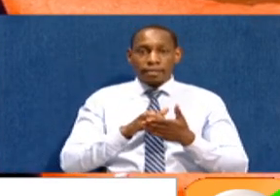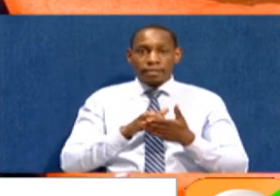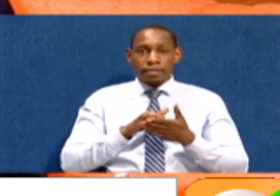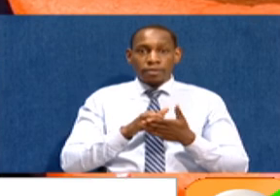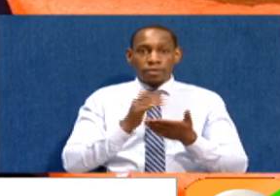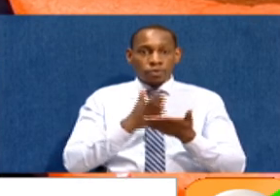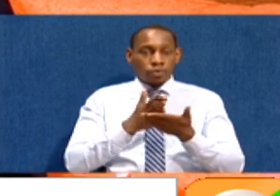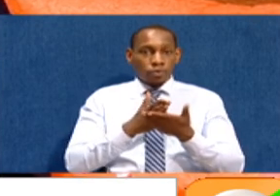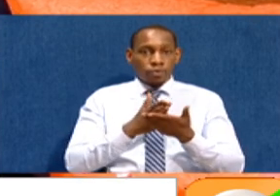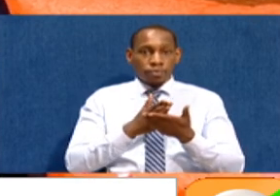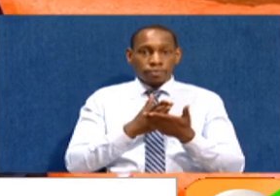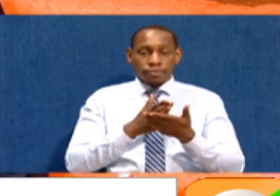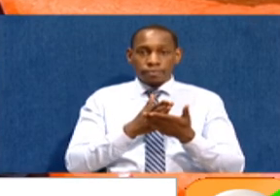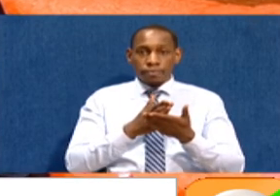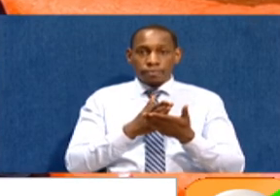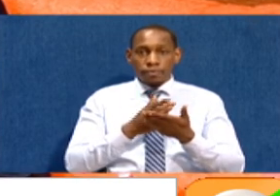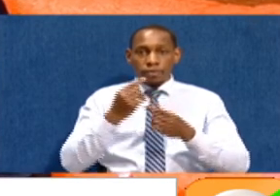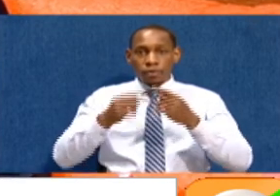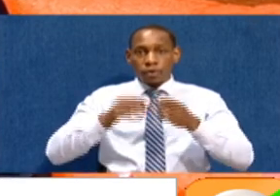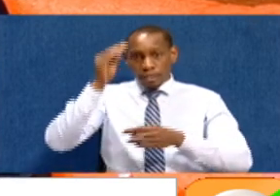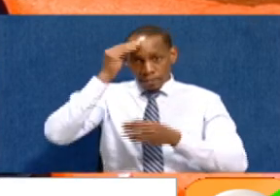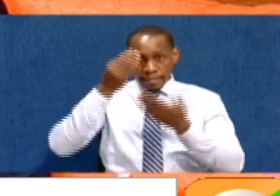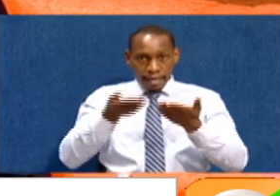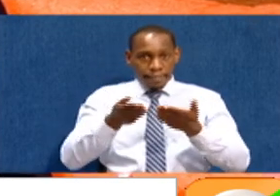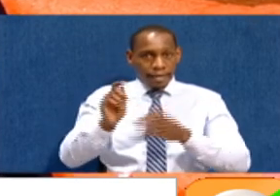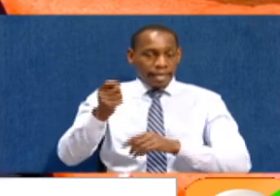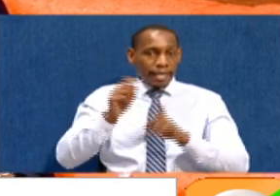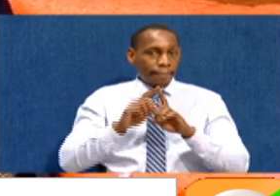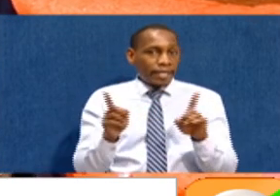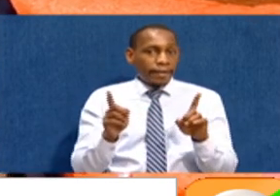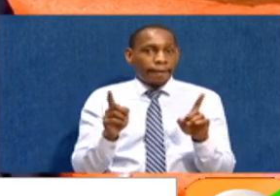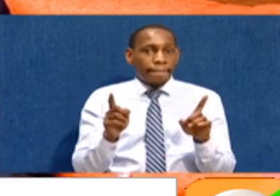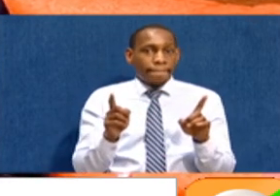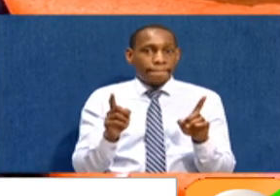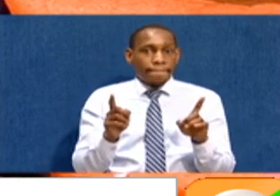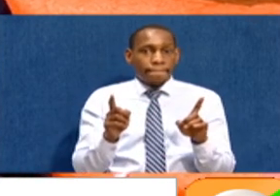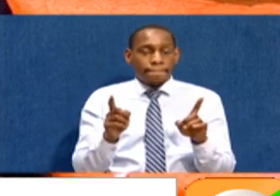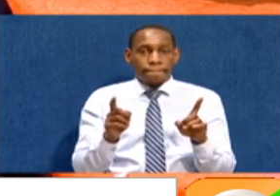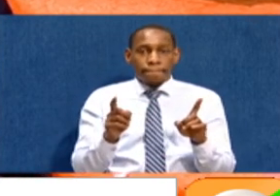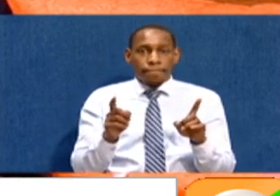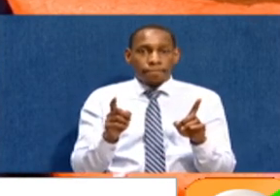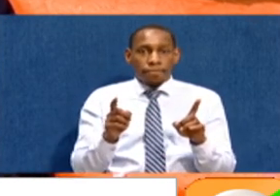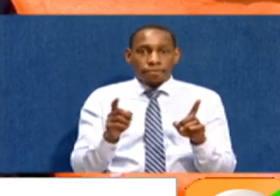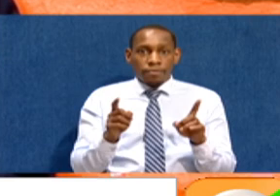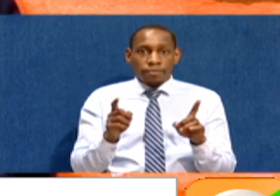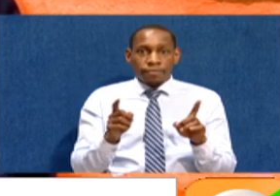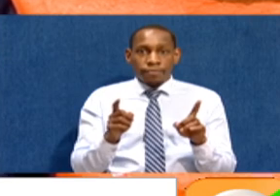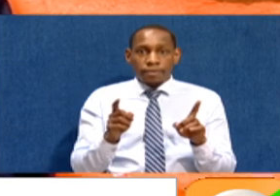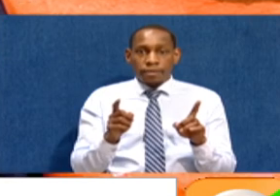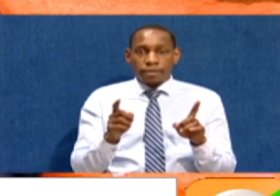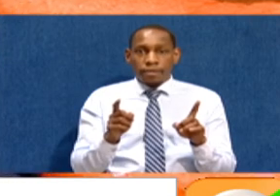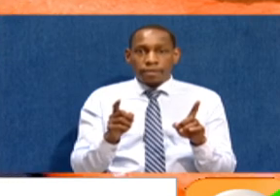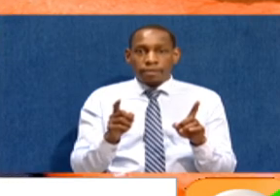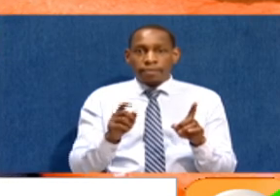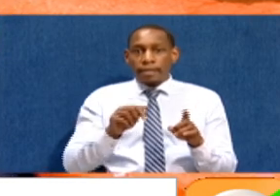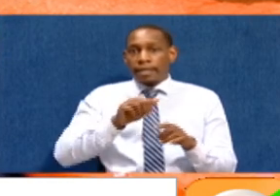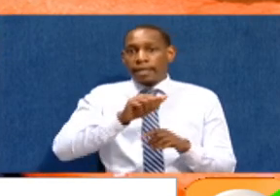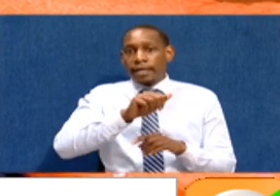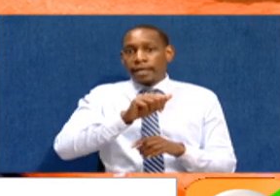over education in this country, but whose progeny enjoys